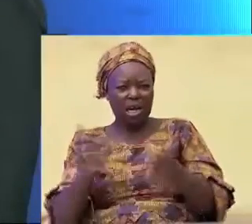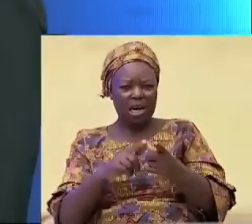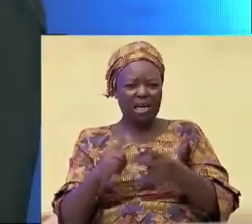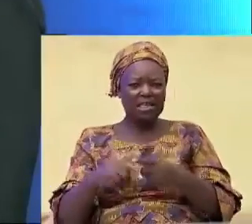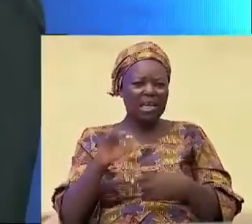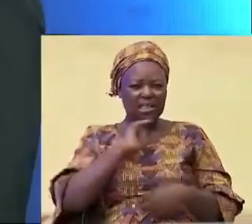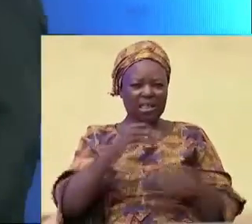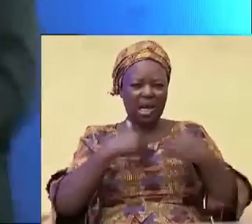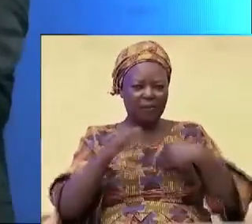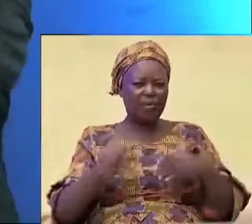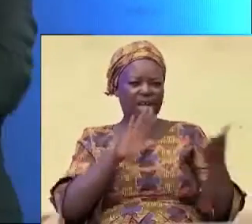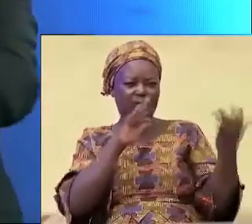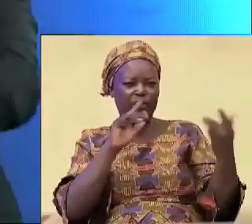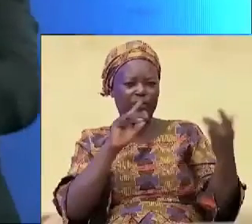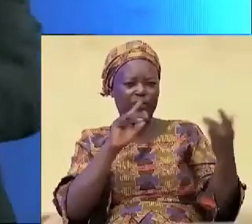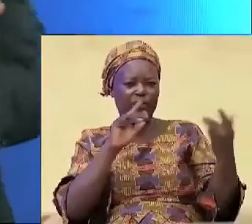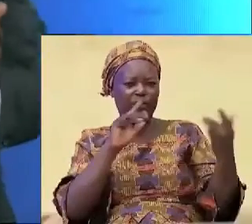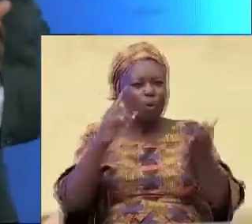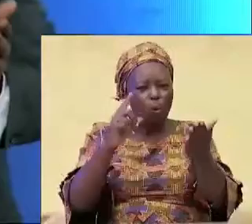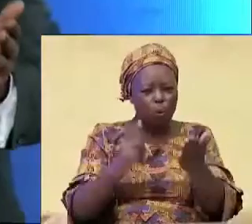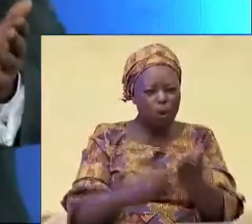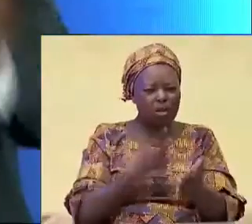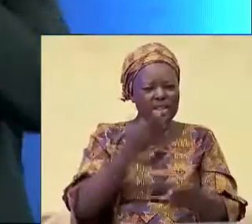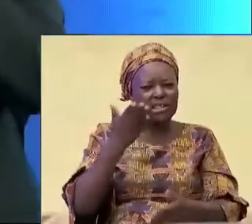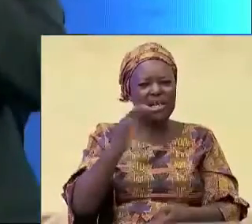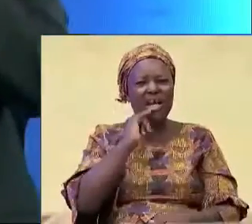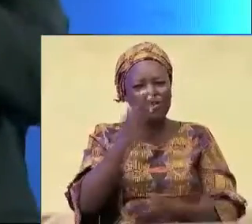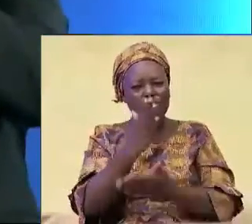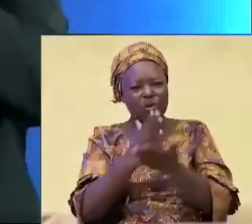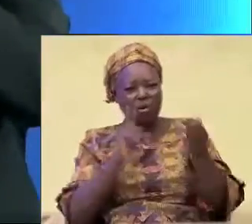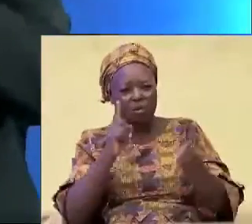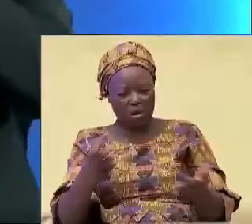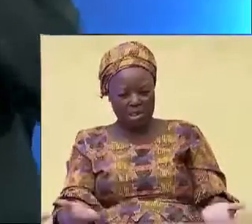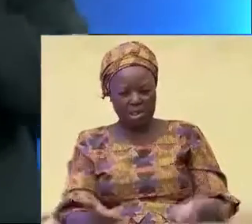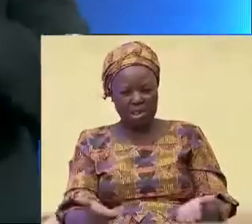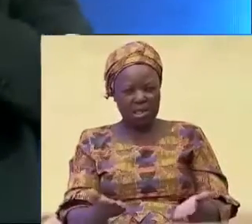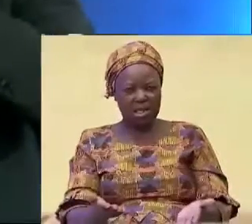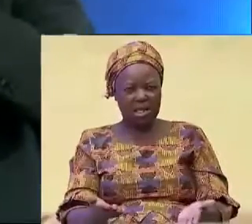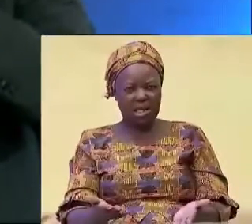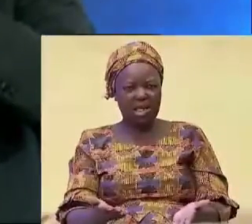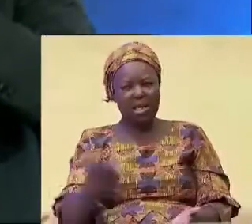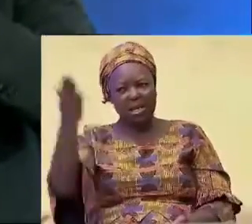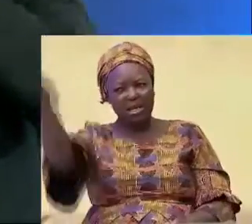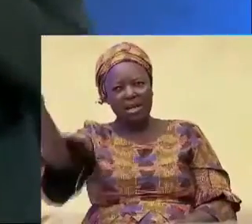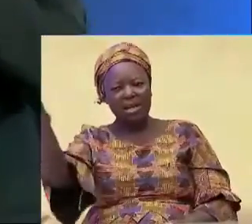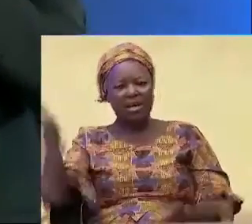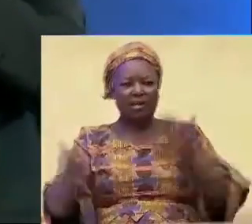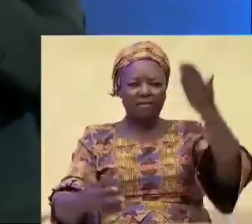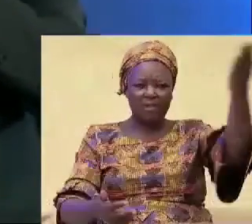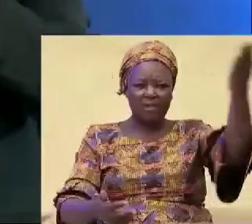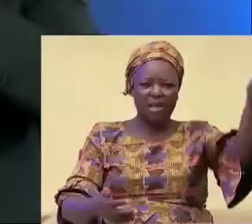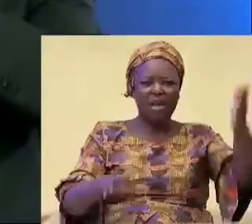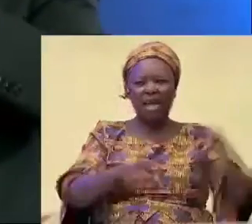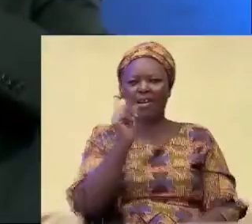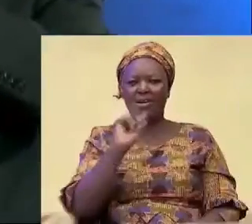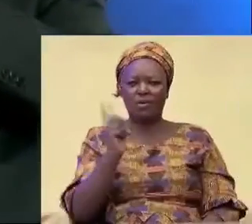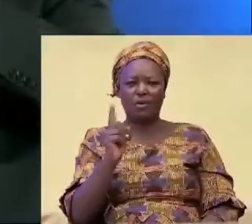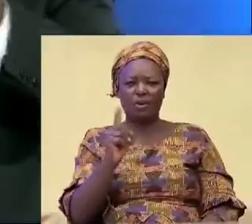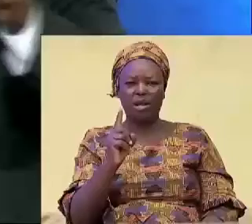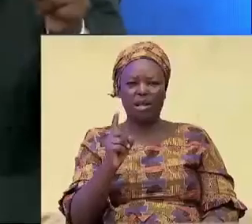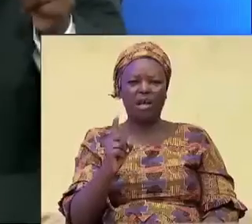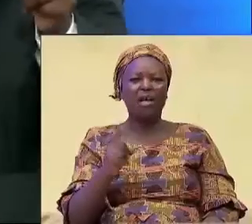to touch and is having expectation, once there's somebody here,